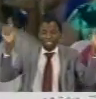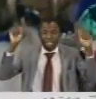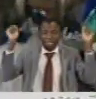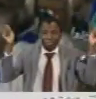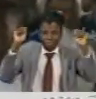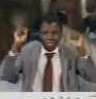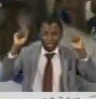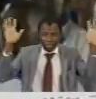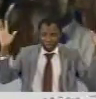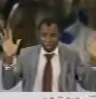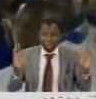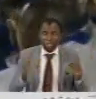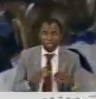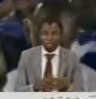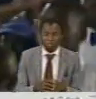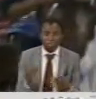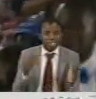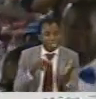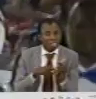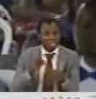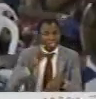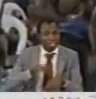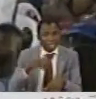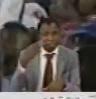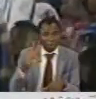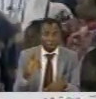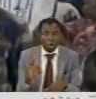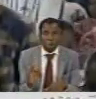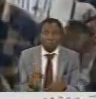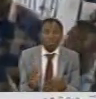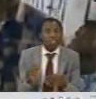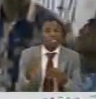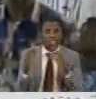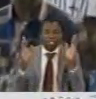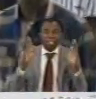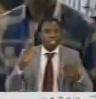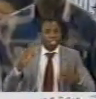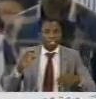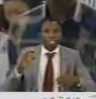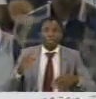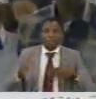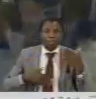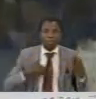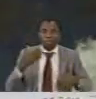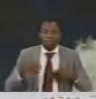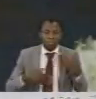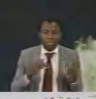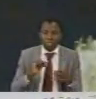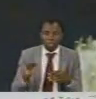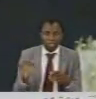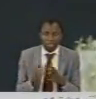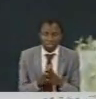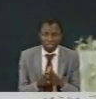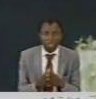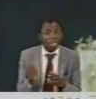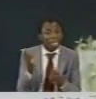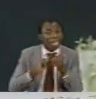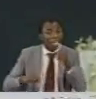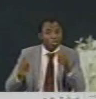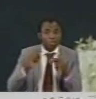of rejoicing. Check yourself and say praise the Lord. Wherever you